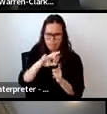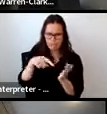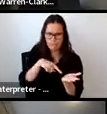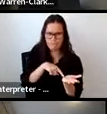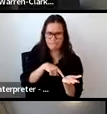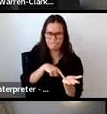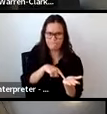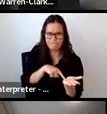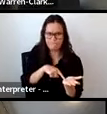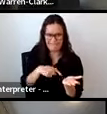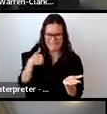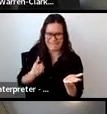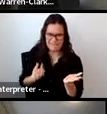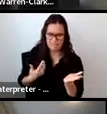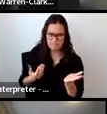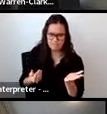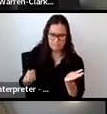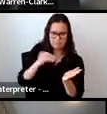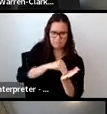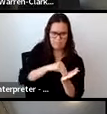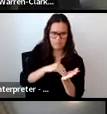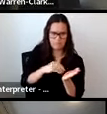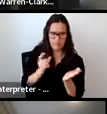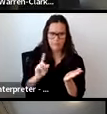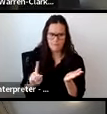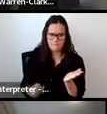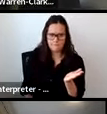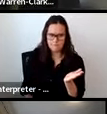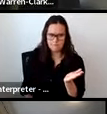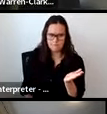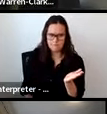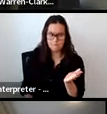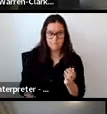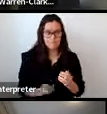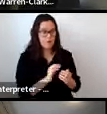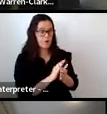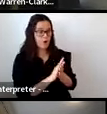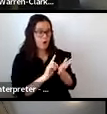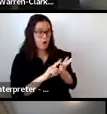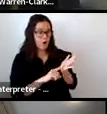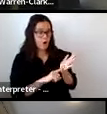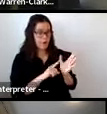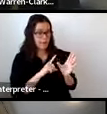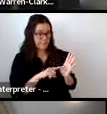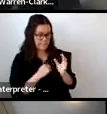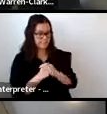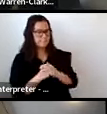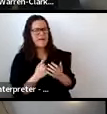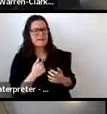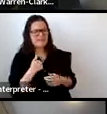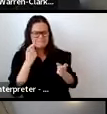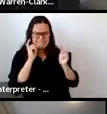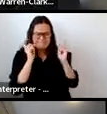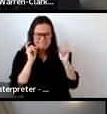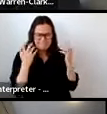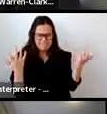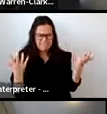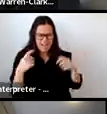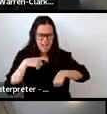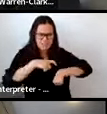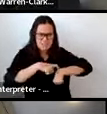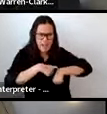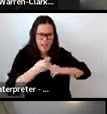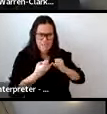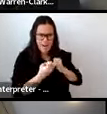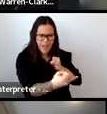do you think it needs to have happen? At the moment, there's no timeframes, so I'm concerned about there not being any timeframes.